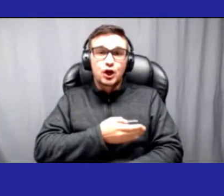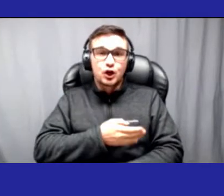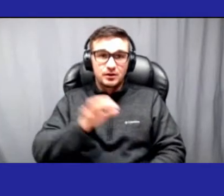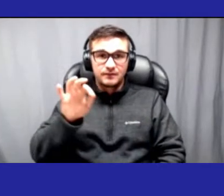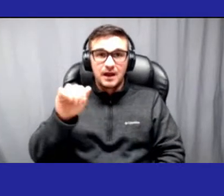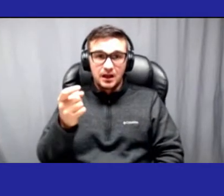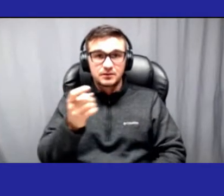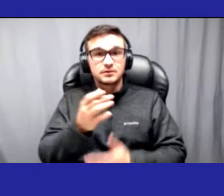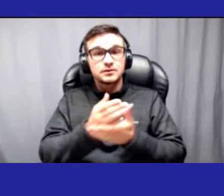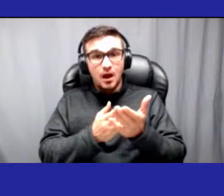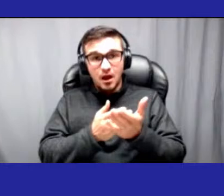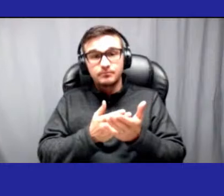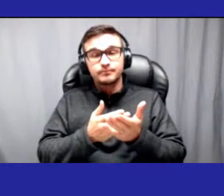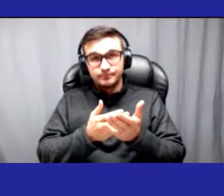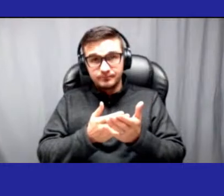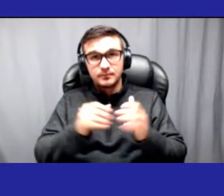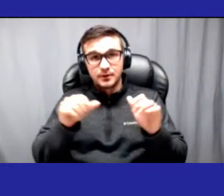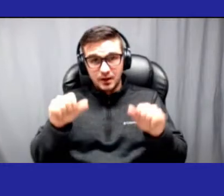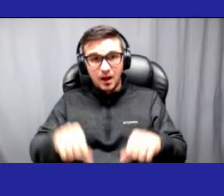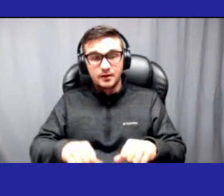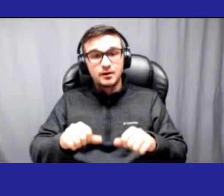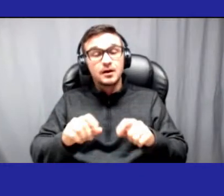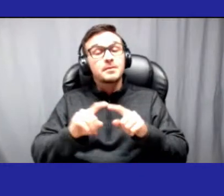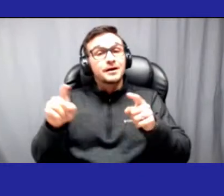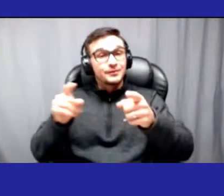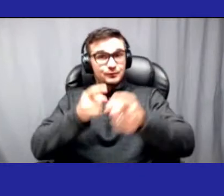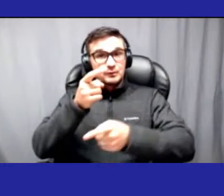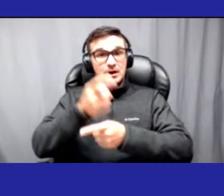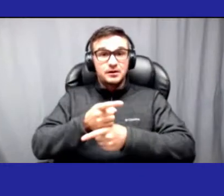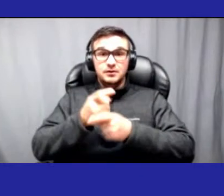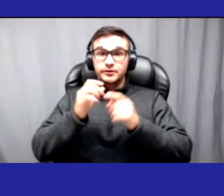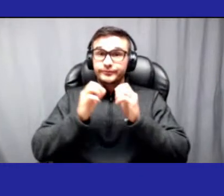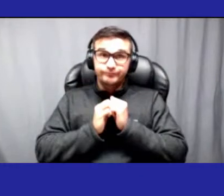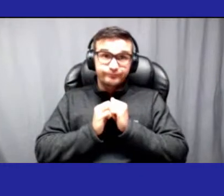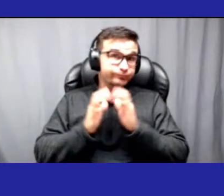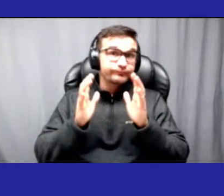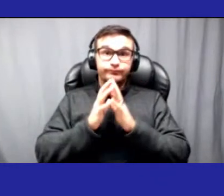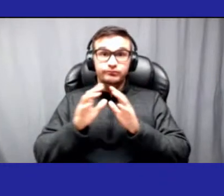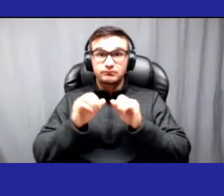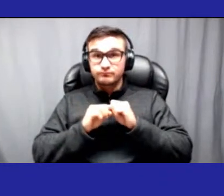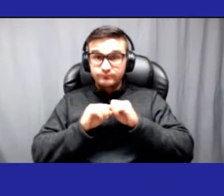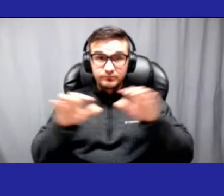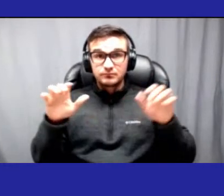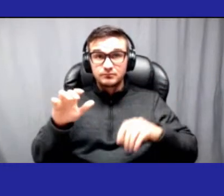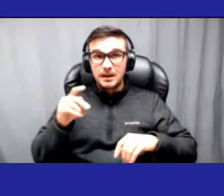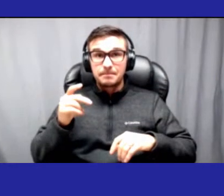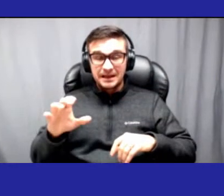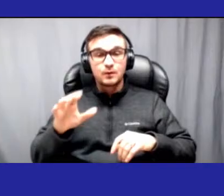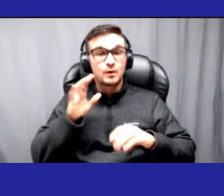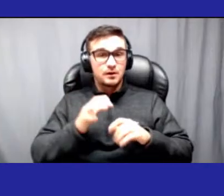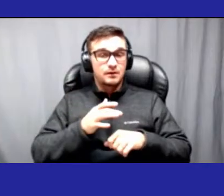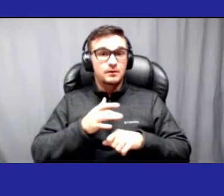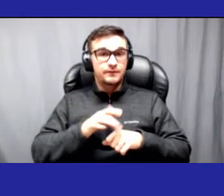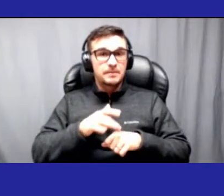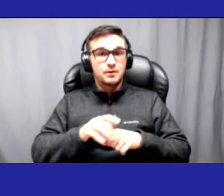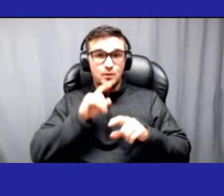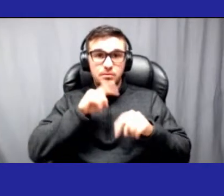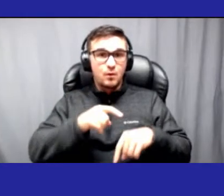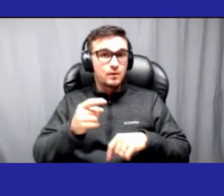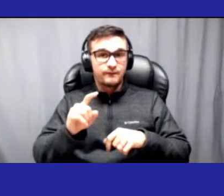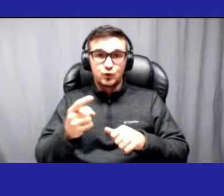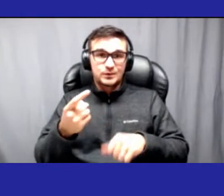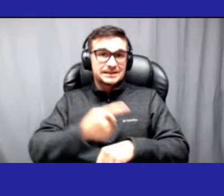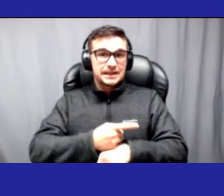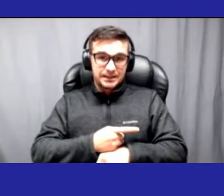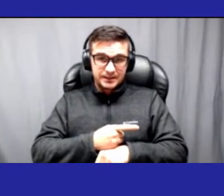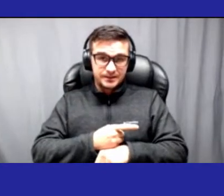way. Yes, when they go live with Epic, we're definitely going to be able to have the reports available day one. Now I'm talking